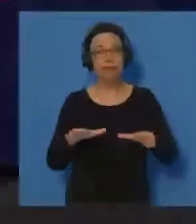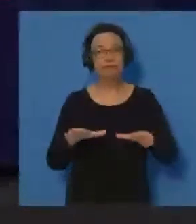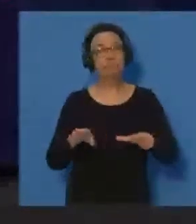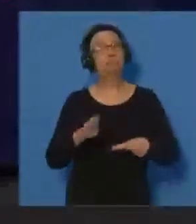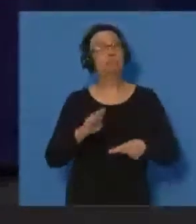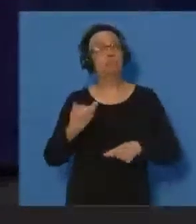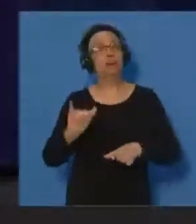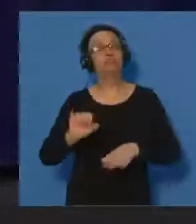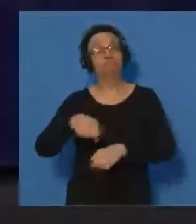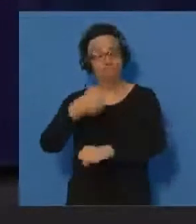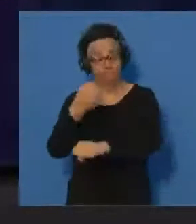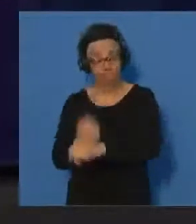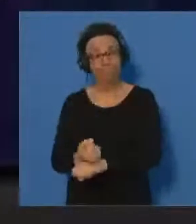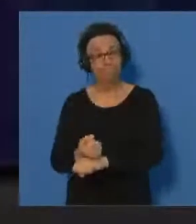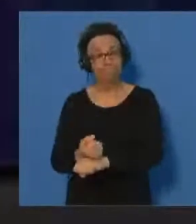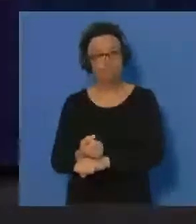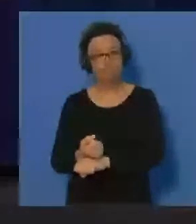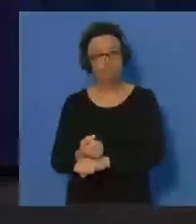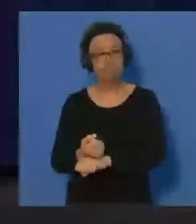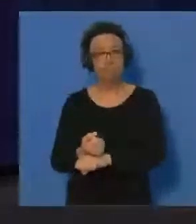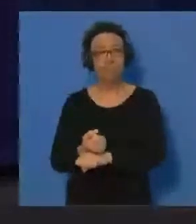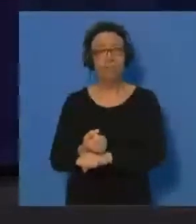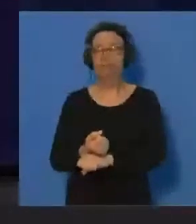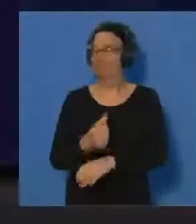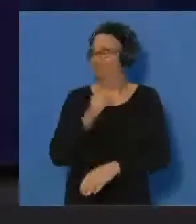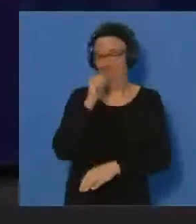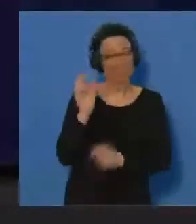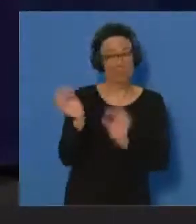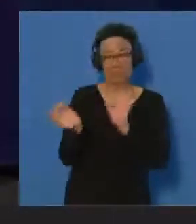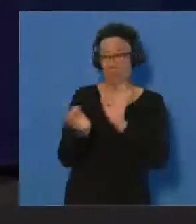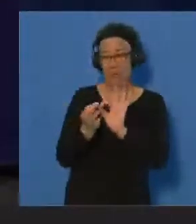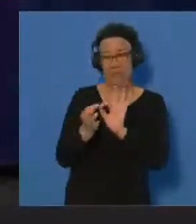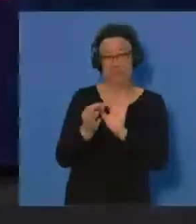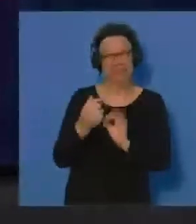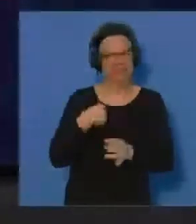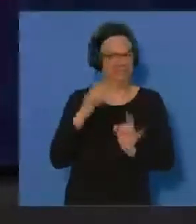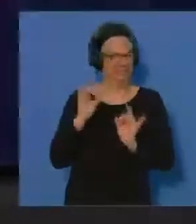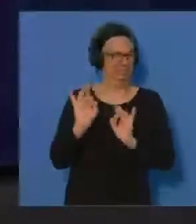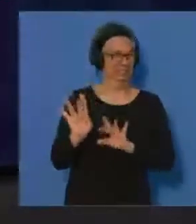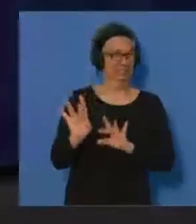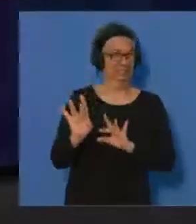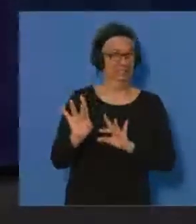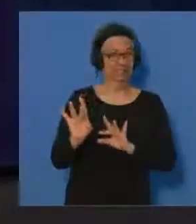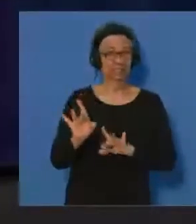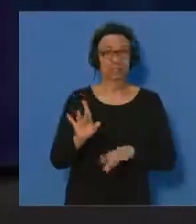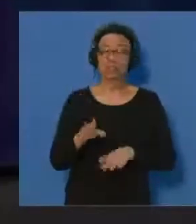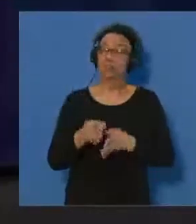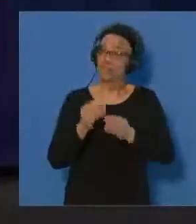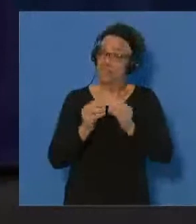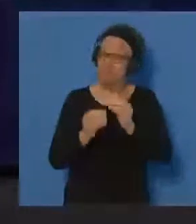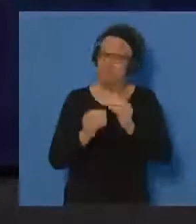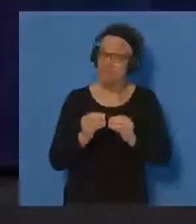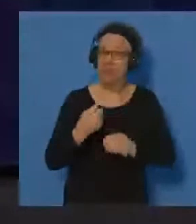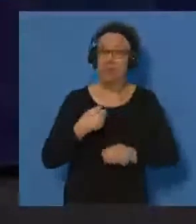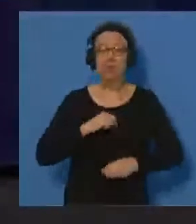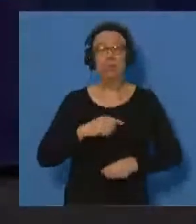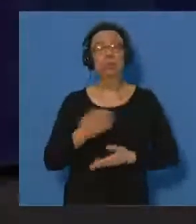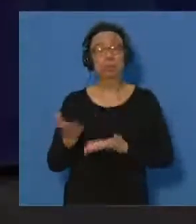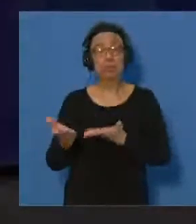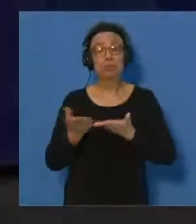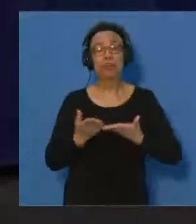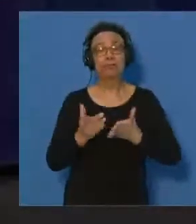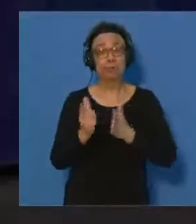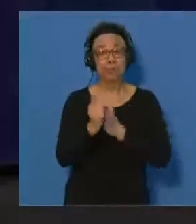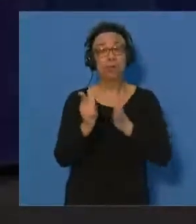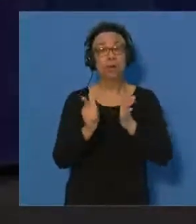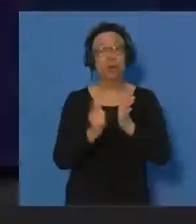a state of emergency. It is imperfect, and I don't like it. To remedy this, we will be bringing forward